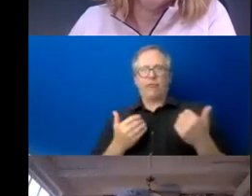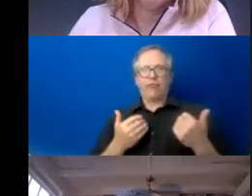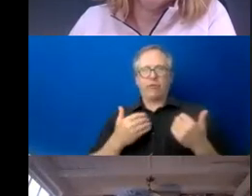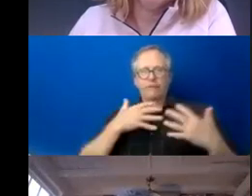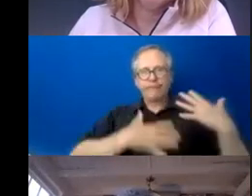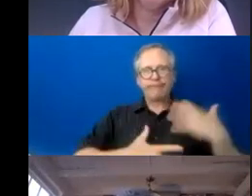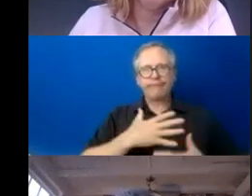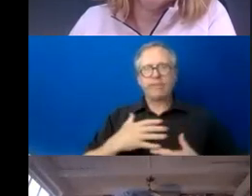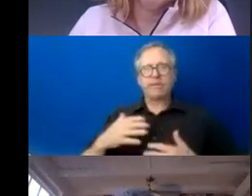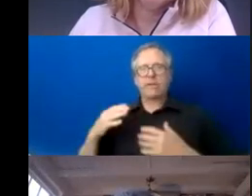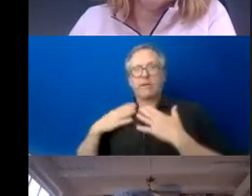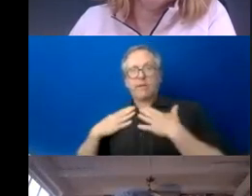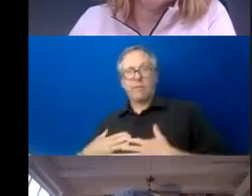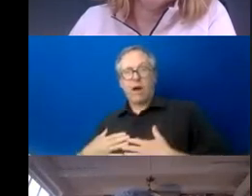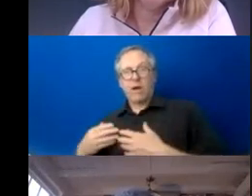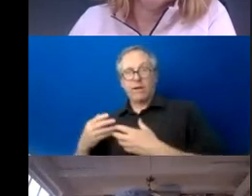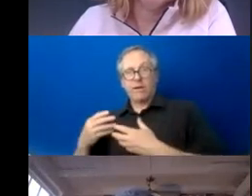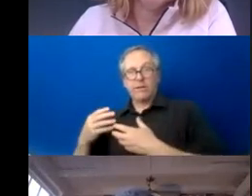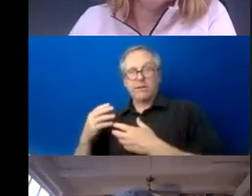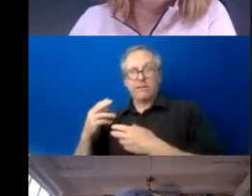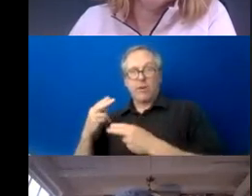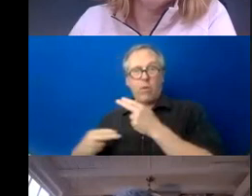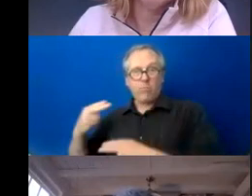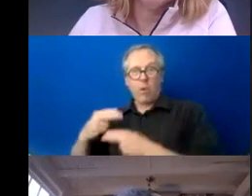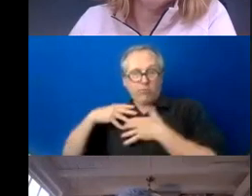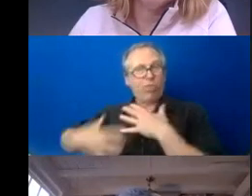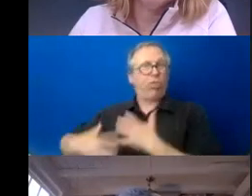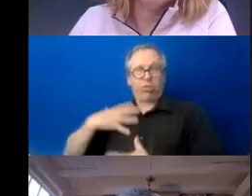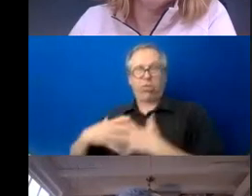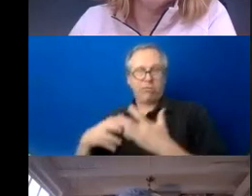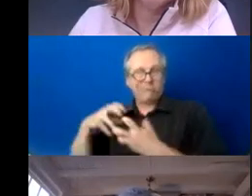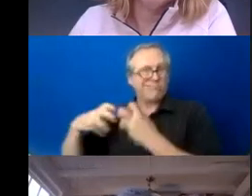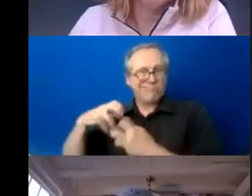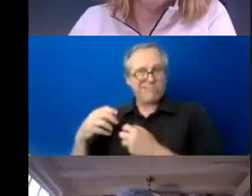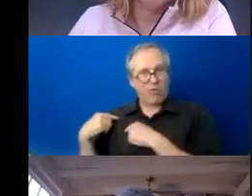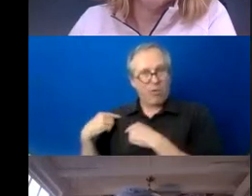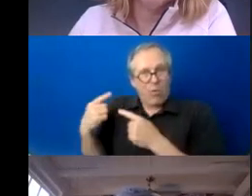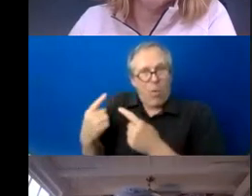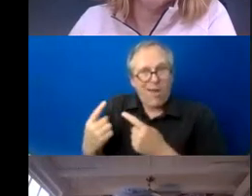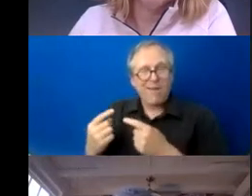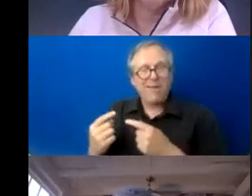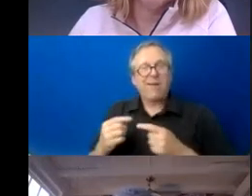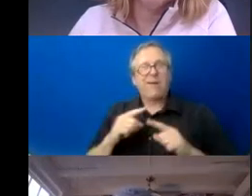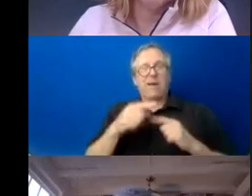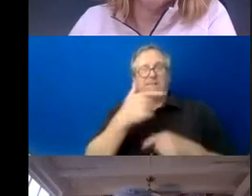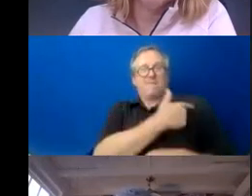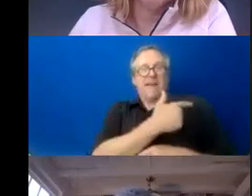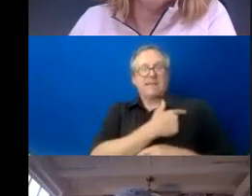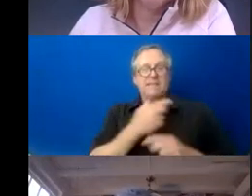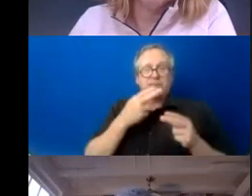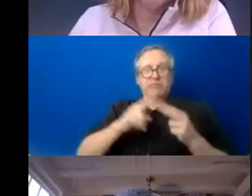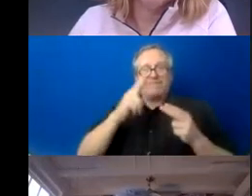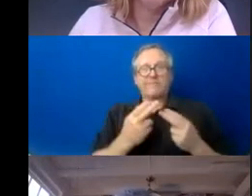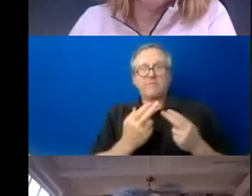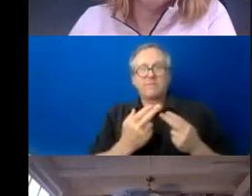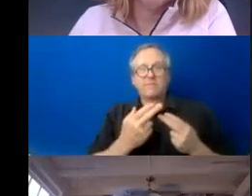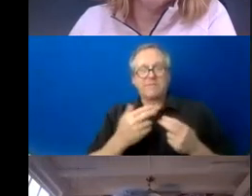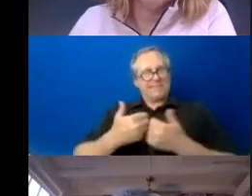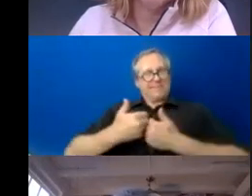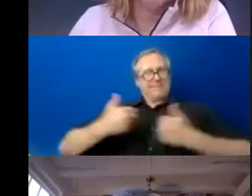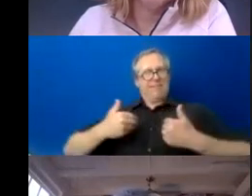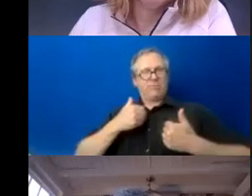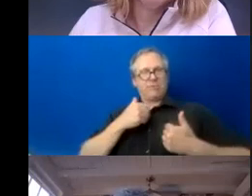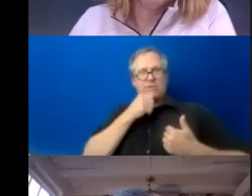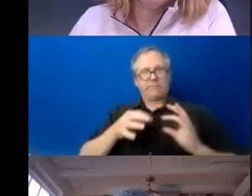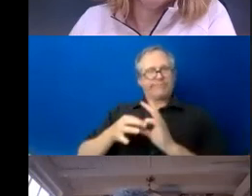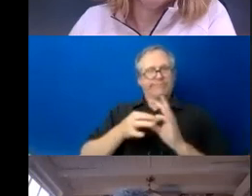those hormones have already been at work for quite a while now. So I appreciate that. That helps and begins to answer